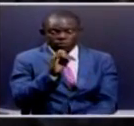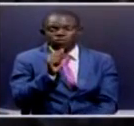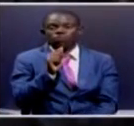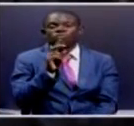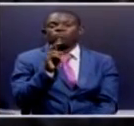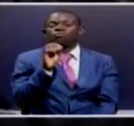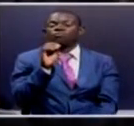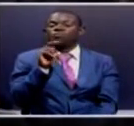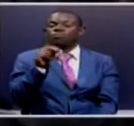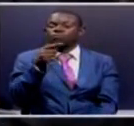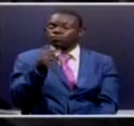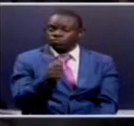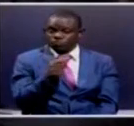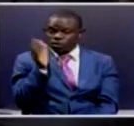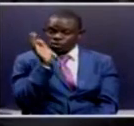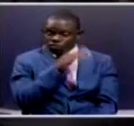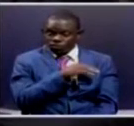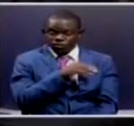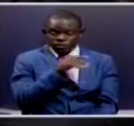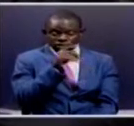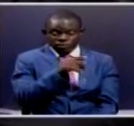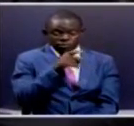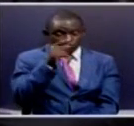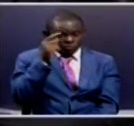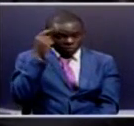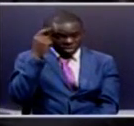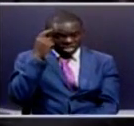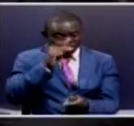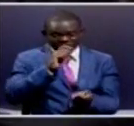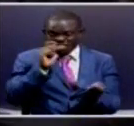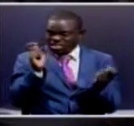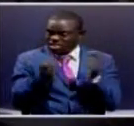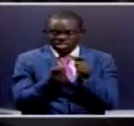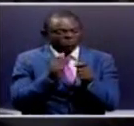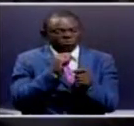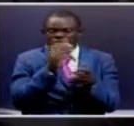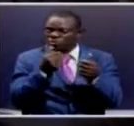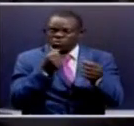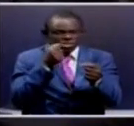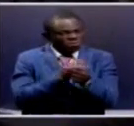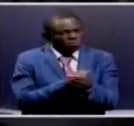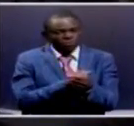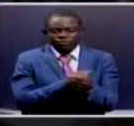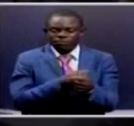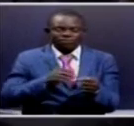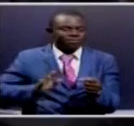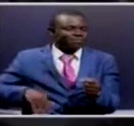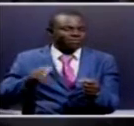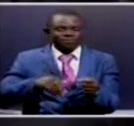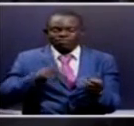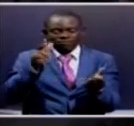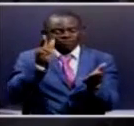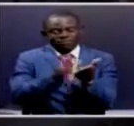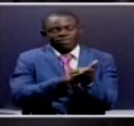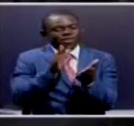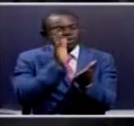in itself does not vitiate this bill. It doesn't go against what the majority